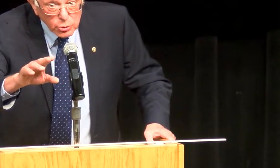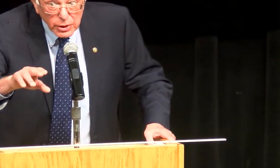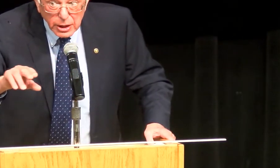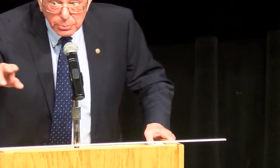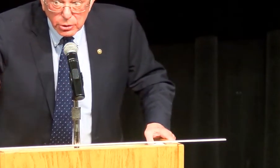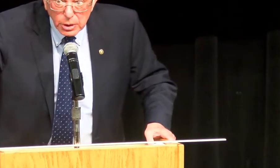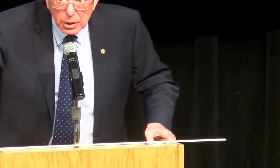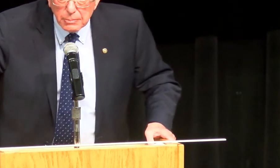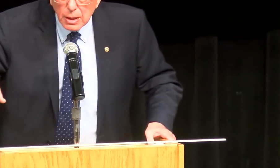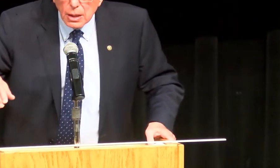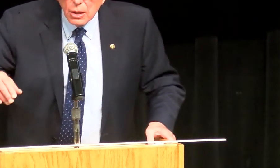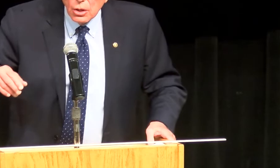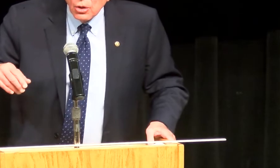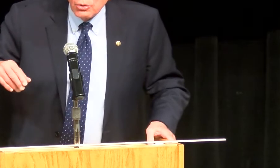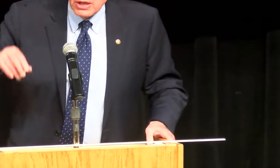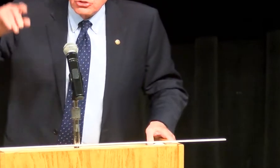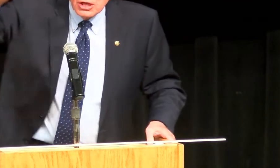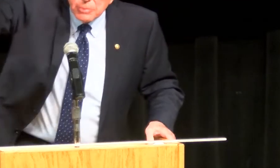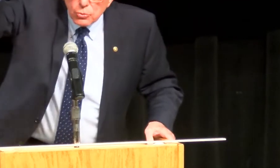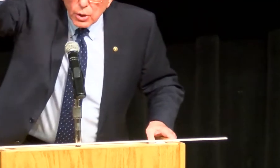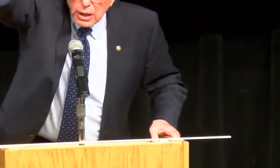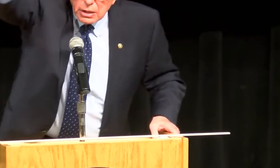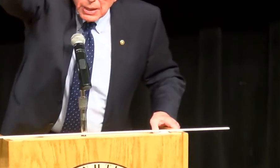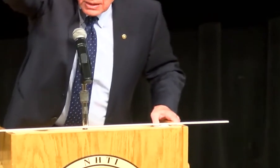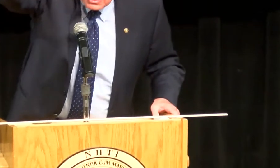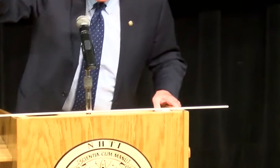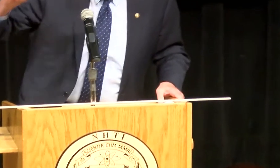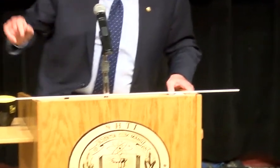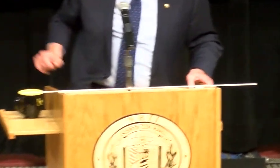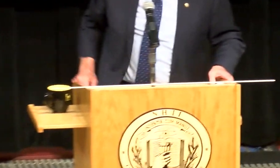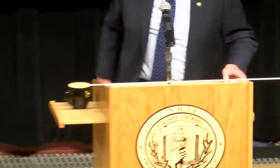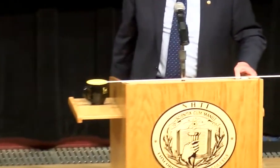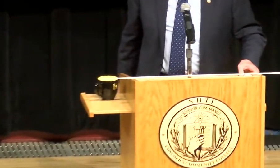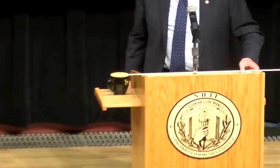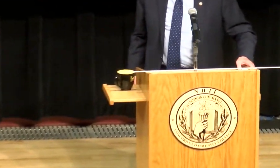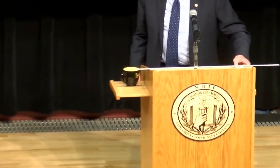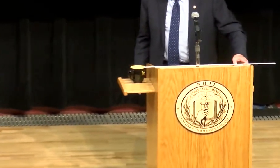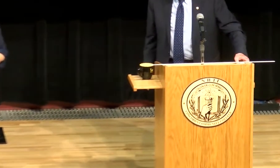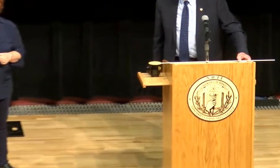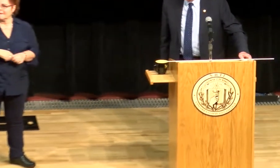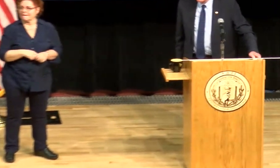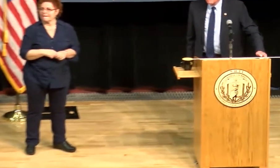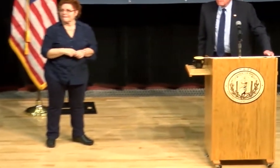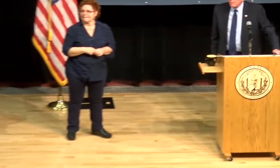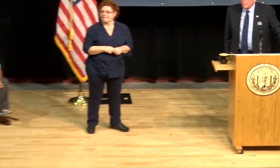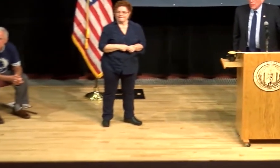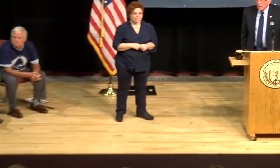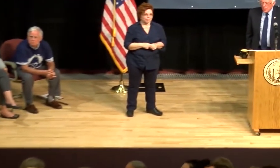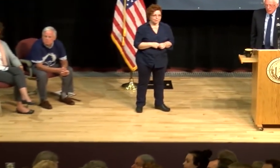we've got to move on that pretty quickly. Okay, gentlemen, way in the back there. Yes, sir.